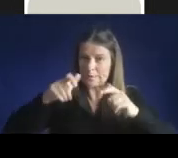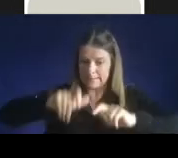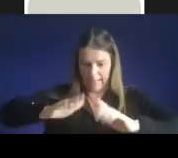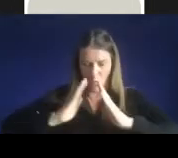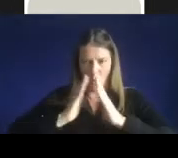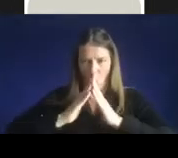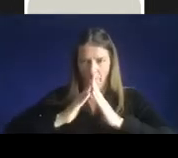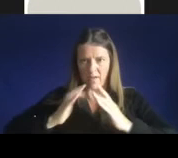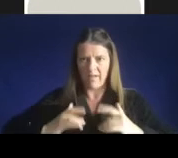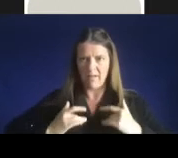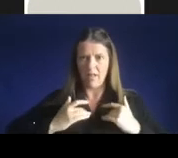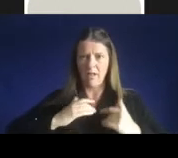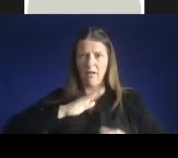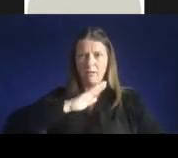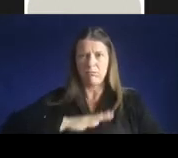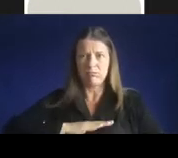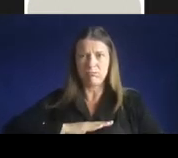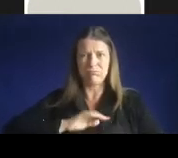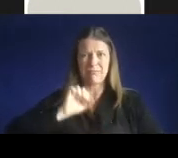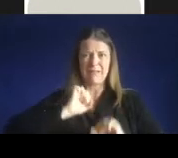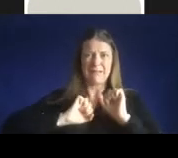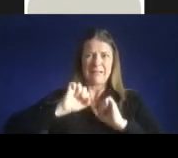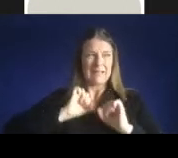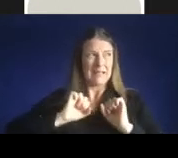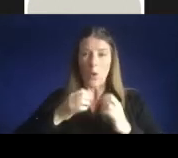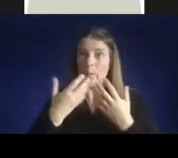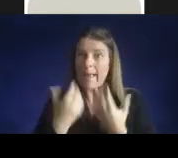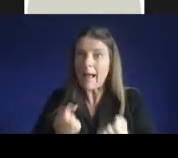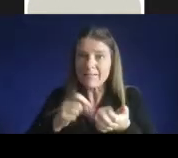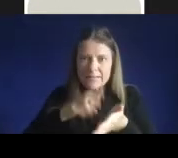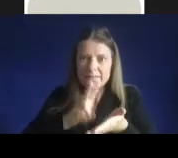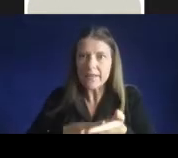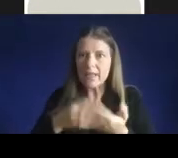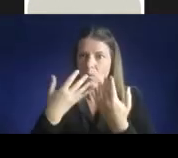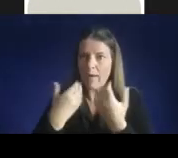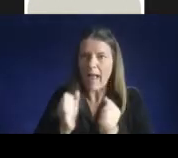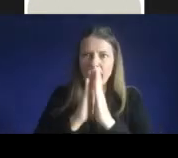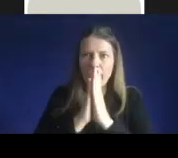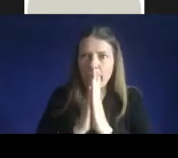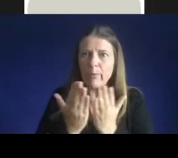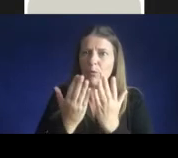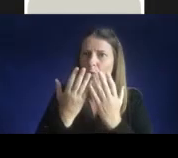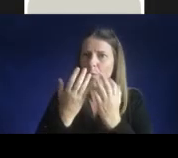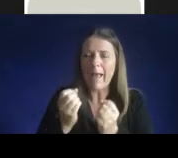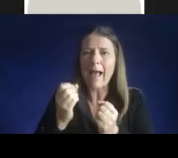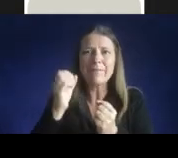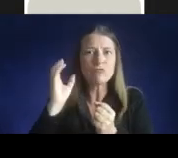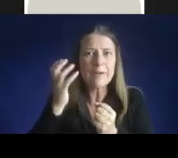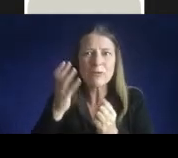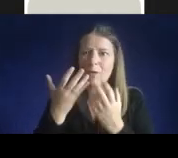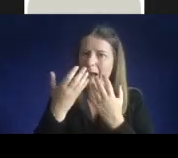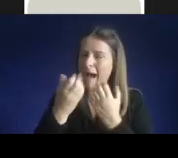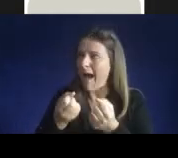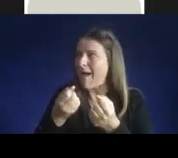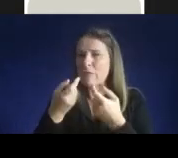have TVs, books, radio, music, essential shopping, video